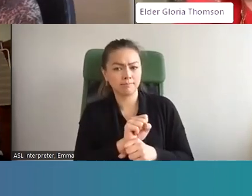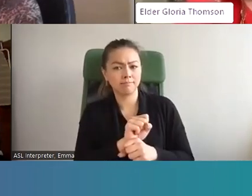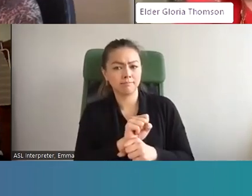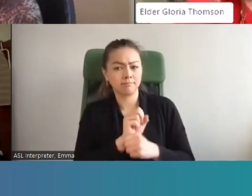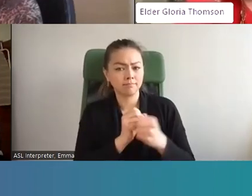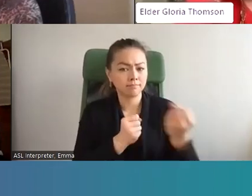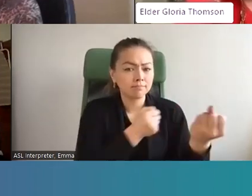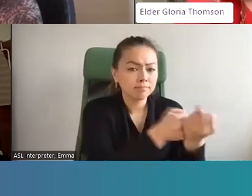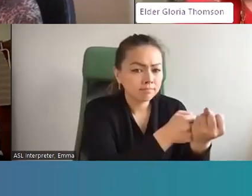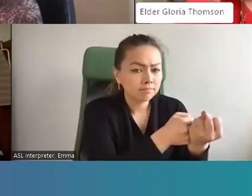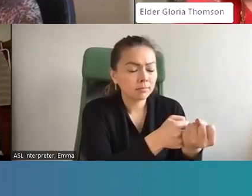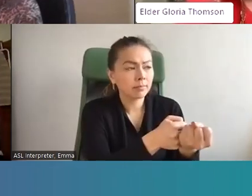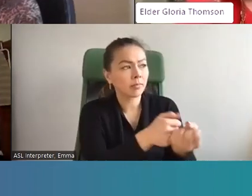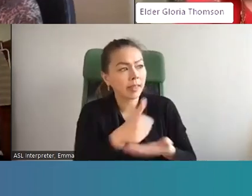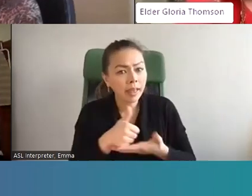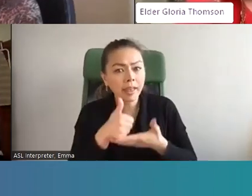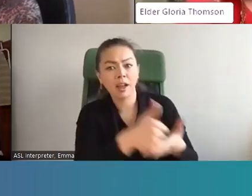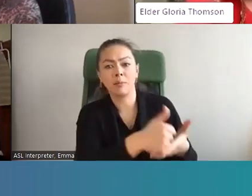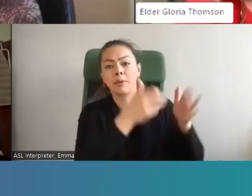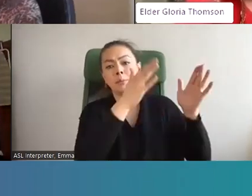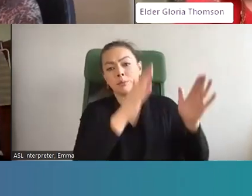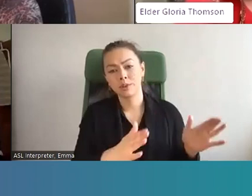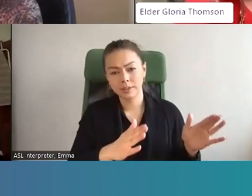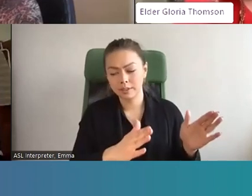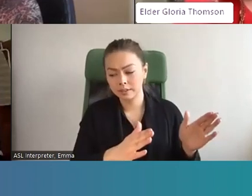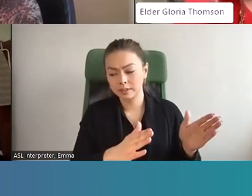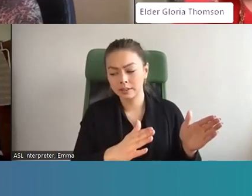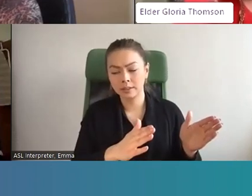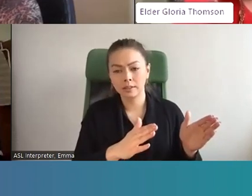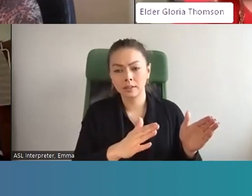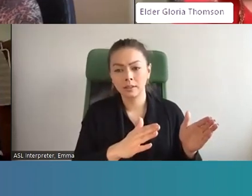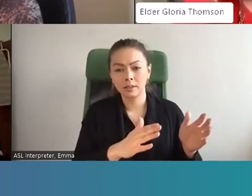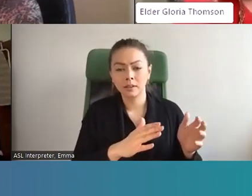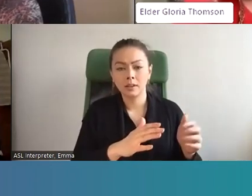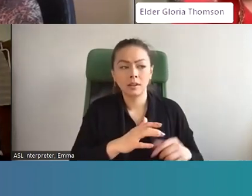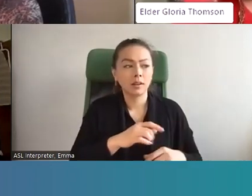help a person when so many times